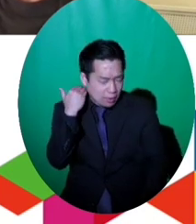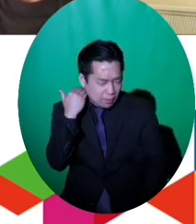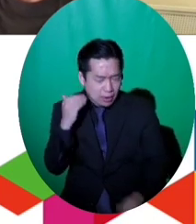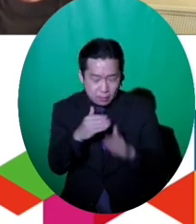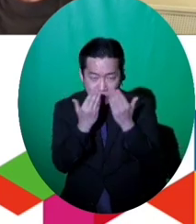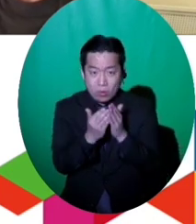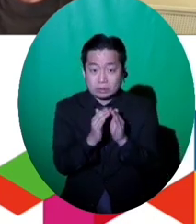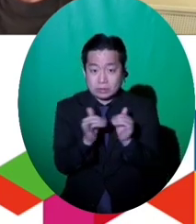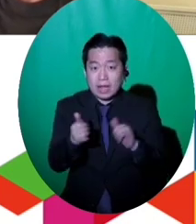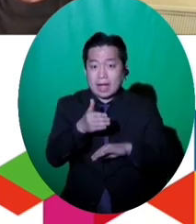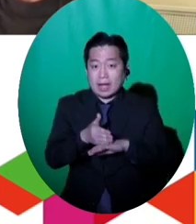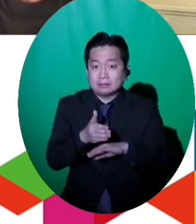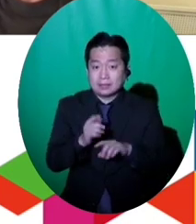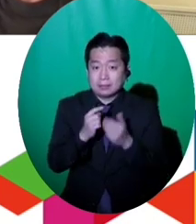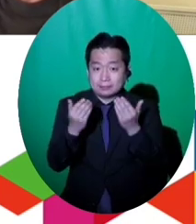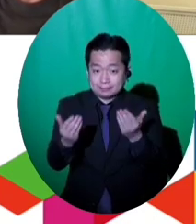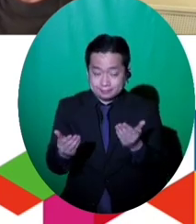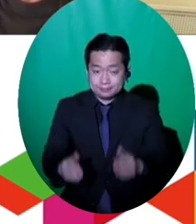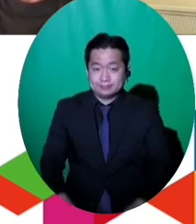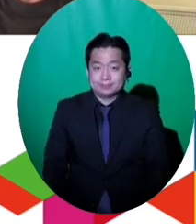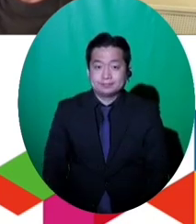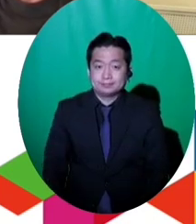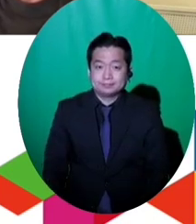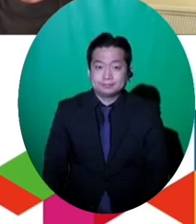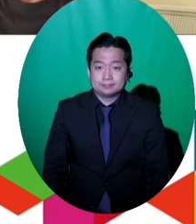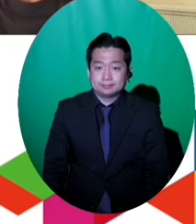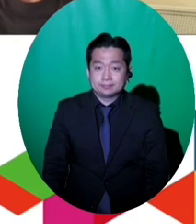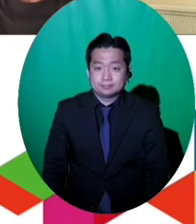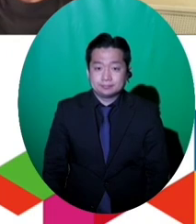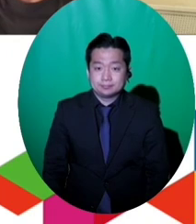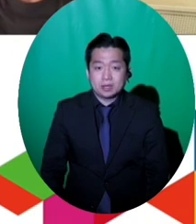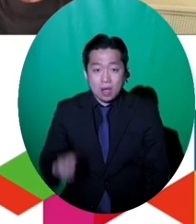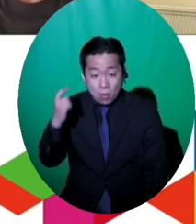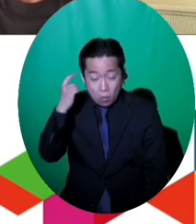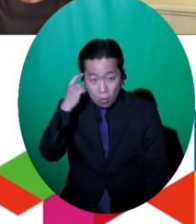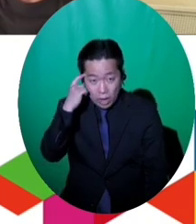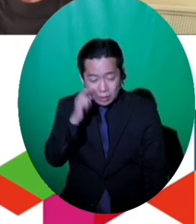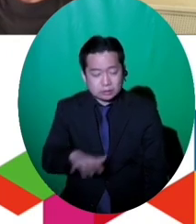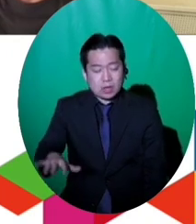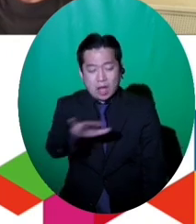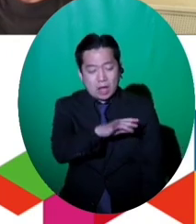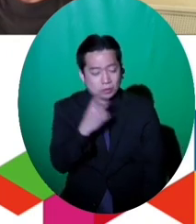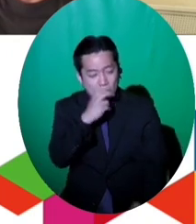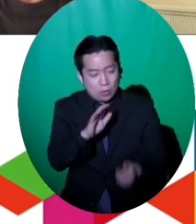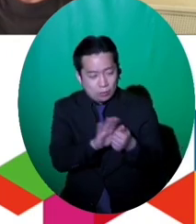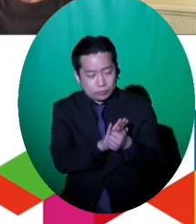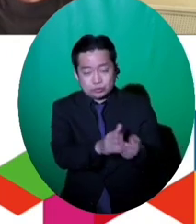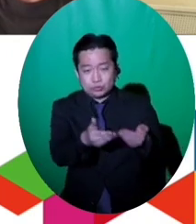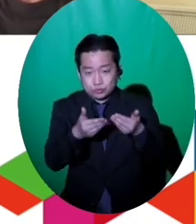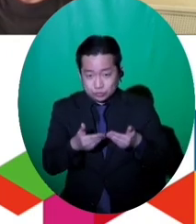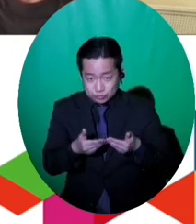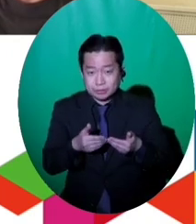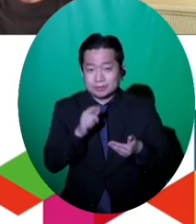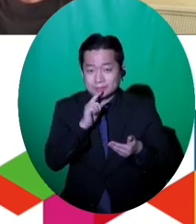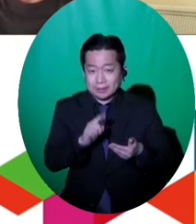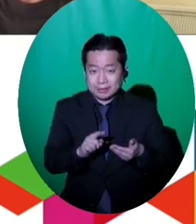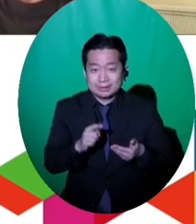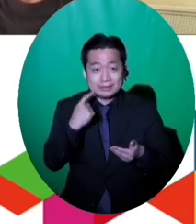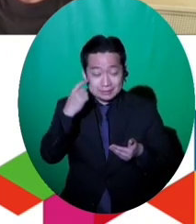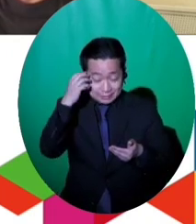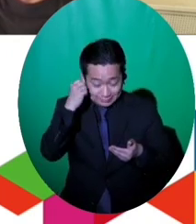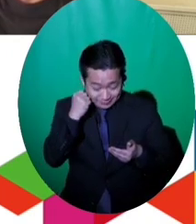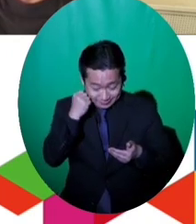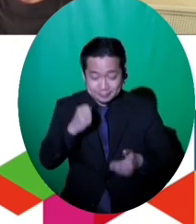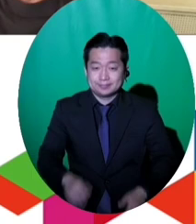this possible. So that's the form of a holistic care, is to recognize everyone behind the scene. Thank you for pointing out,